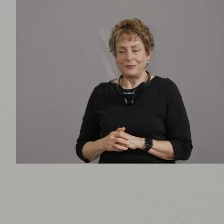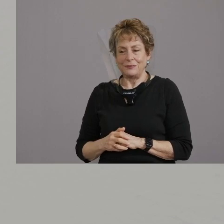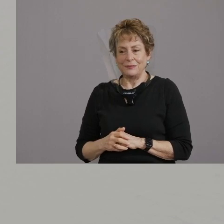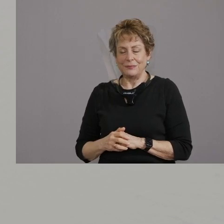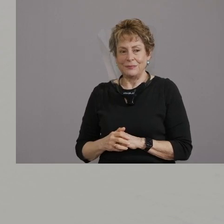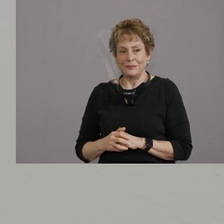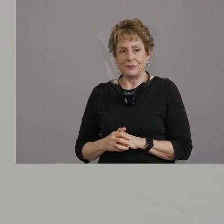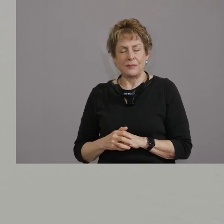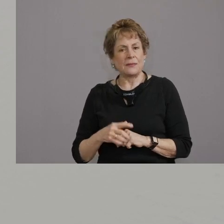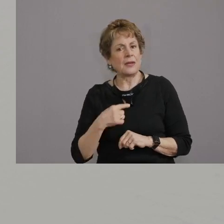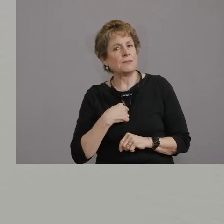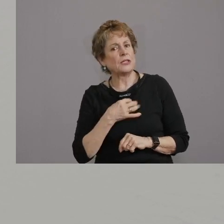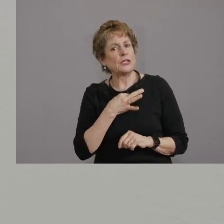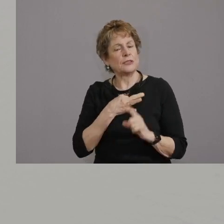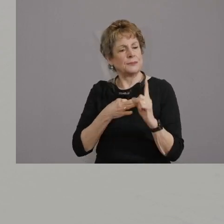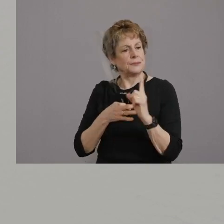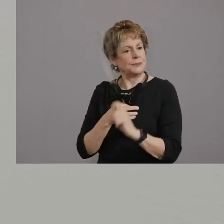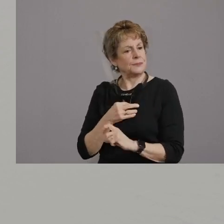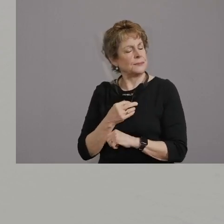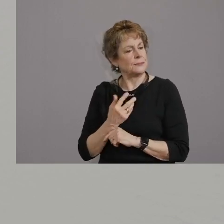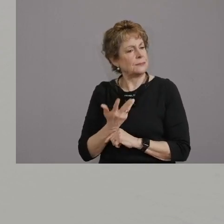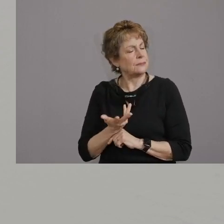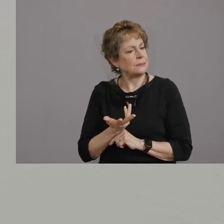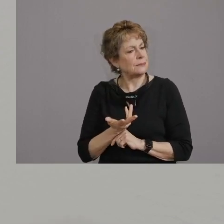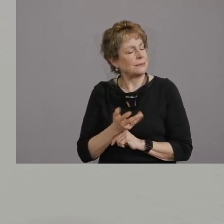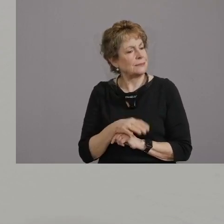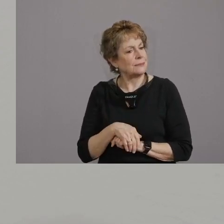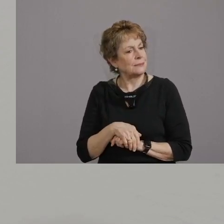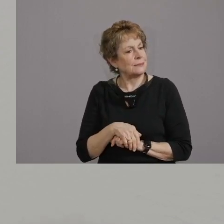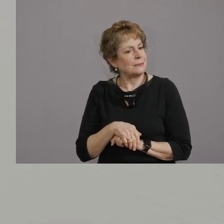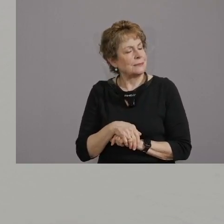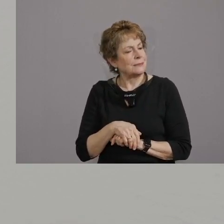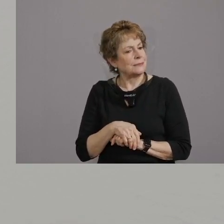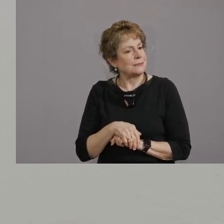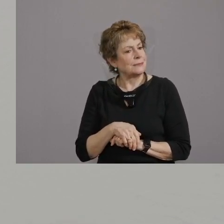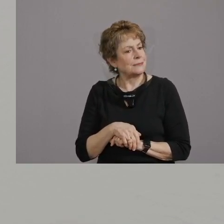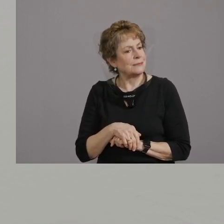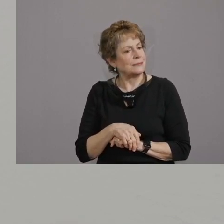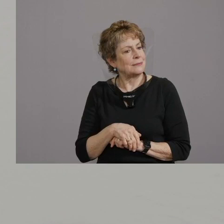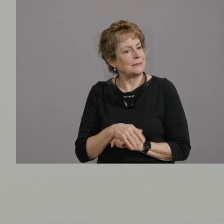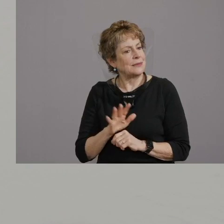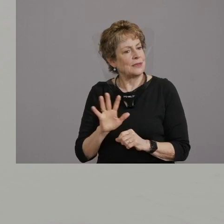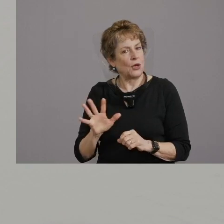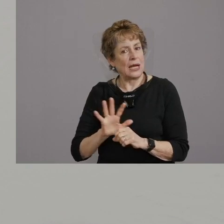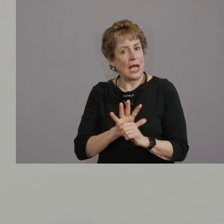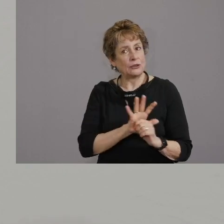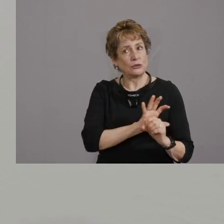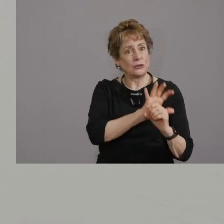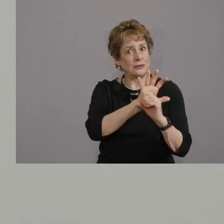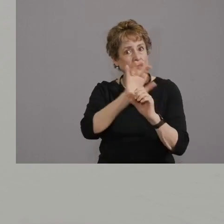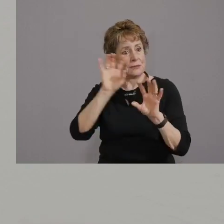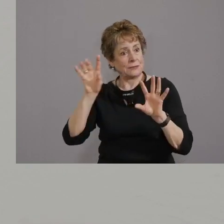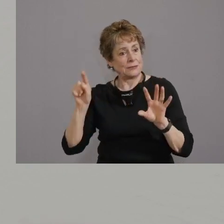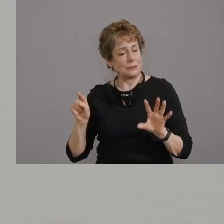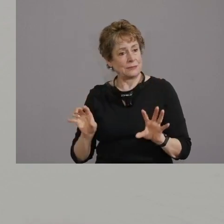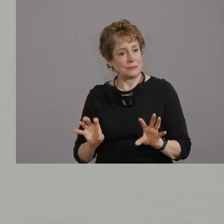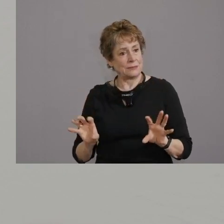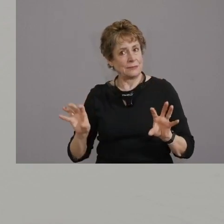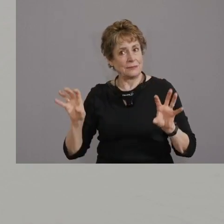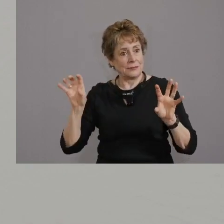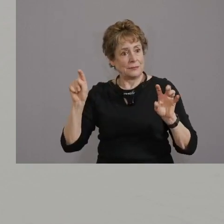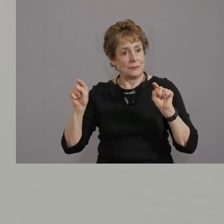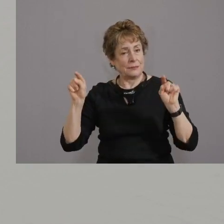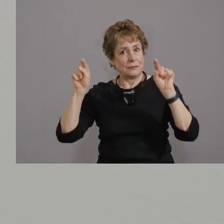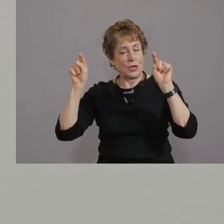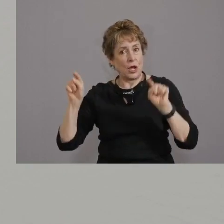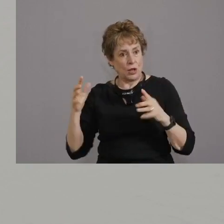about what's coming into the counties, and I wondered, now that the counties have launched their rollouts, will you